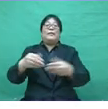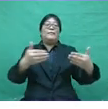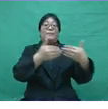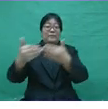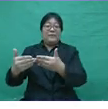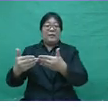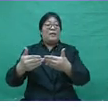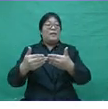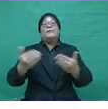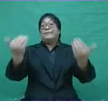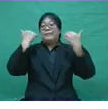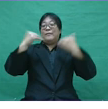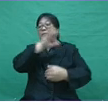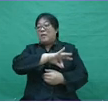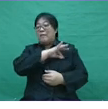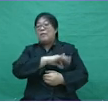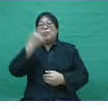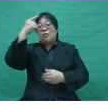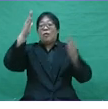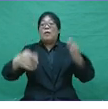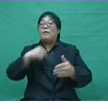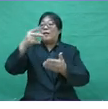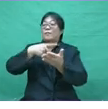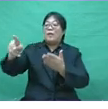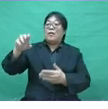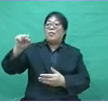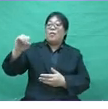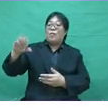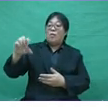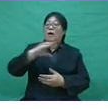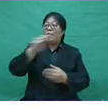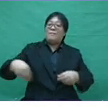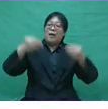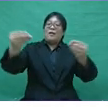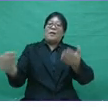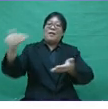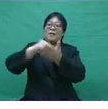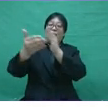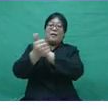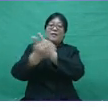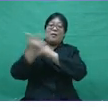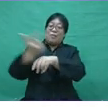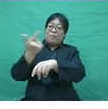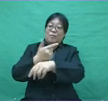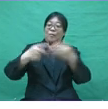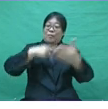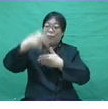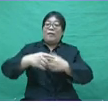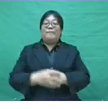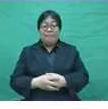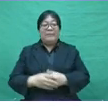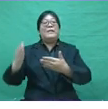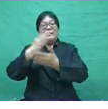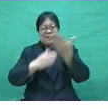unemployment benefits to non-contributors and providing reskilling programs to non-beneficiaries. While some of them